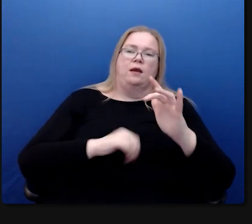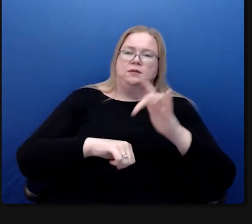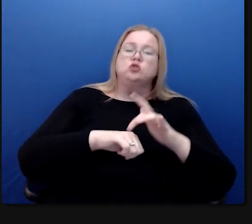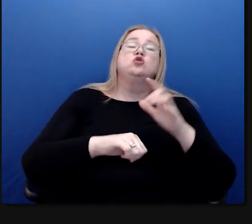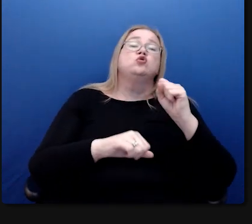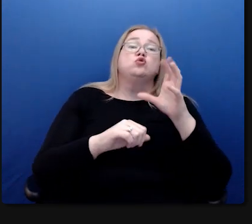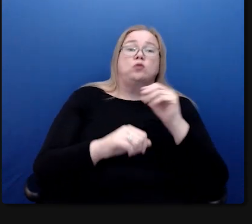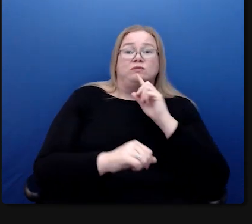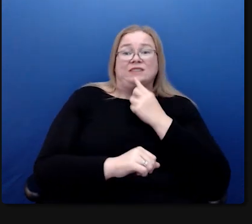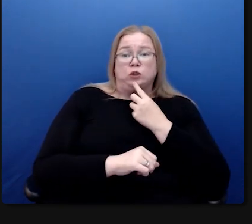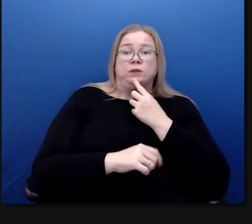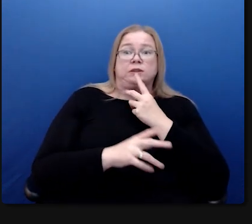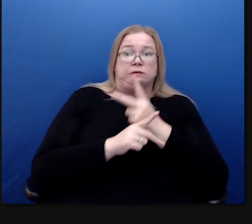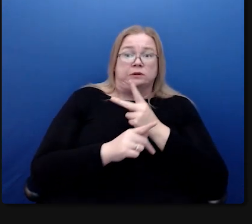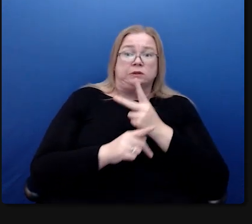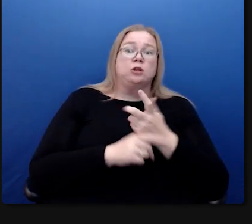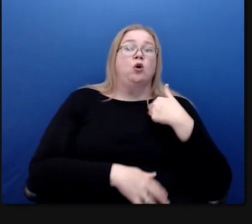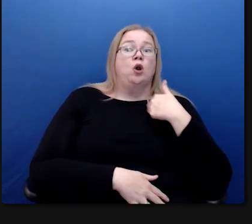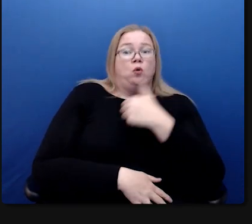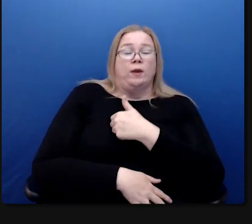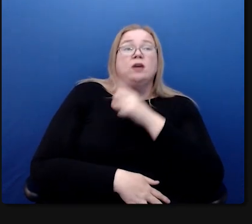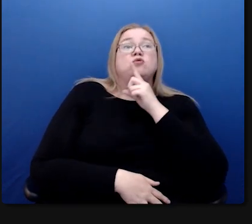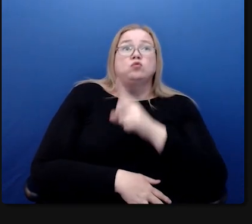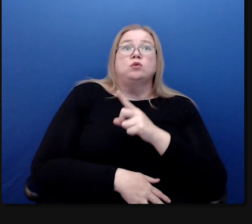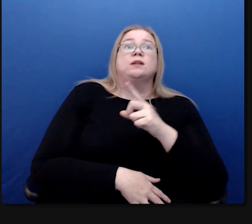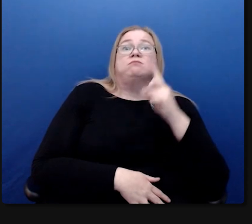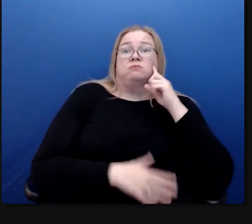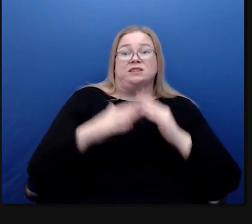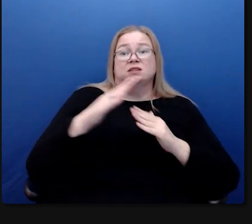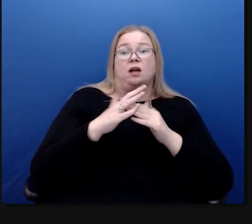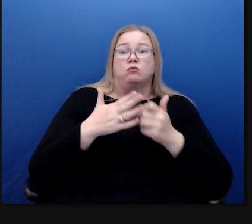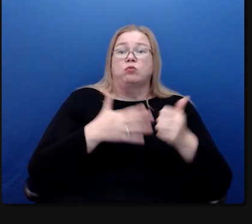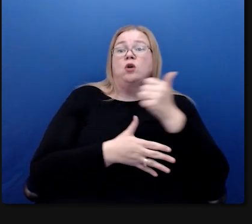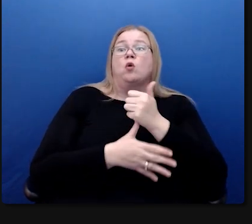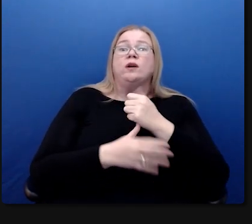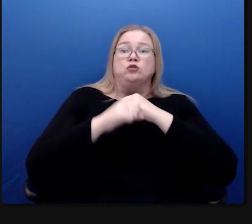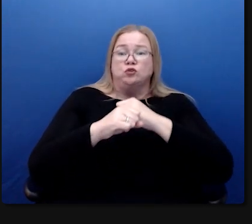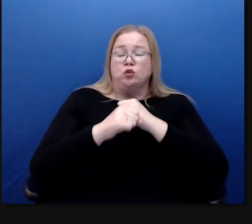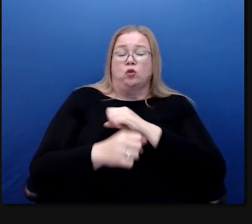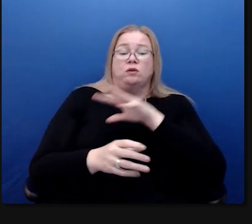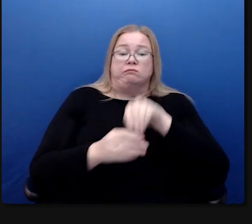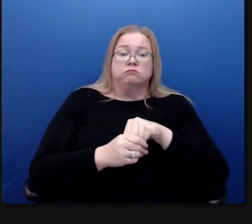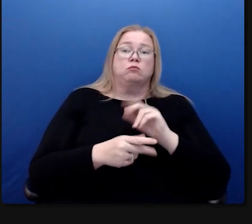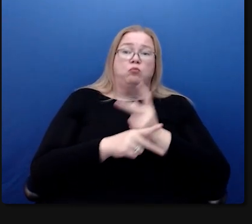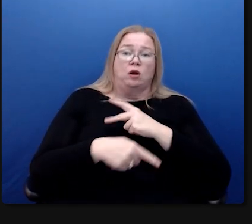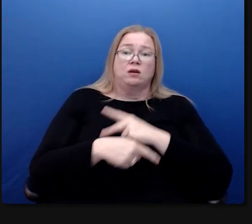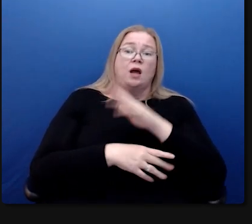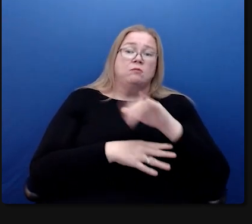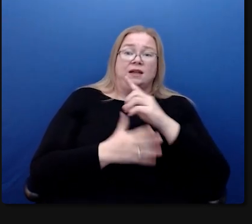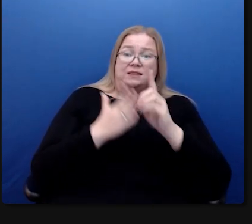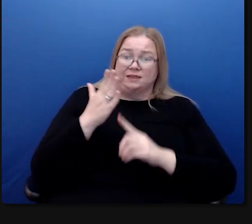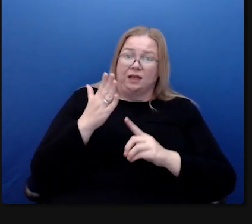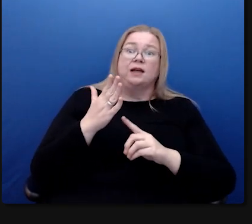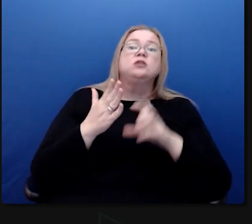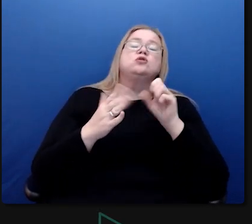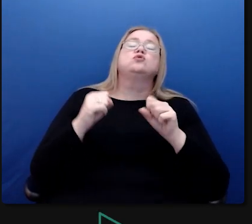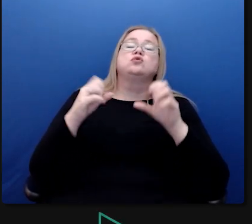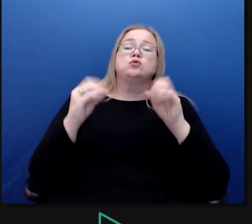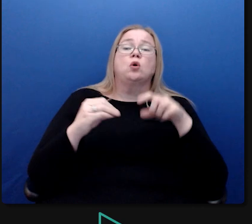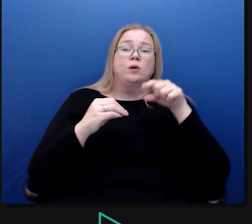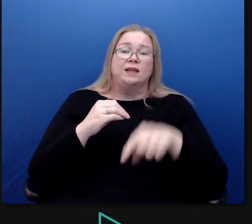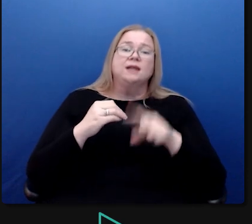is 99.9%, and right now we're exceeding 99.99% across all of our data centers and services. So we do